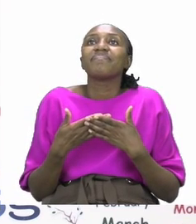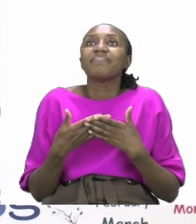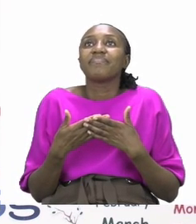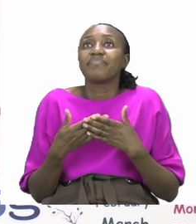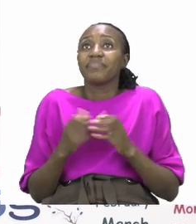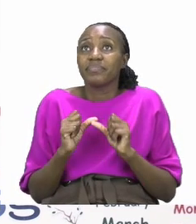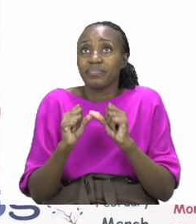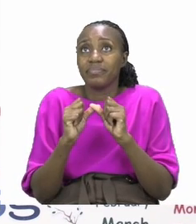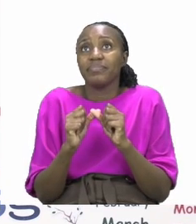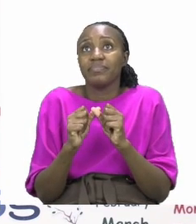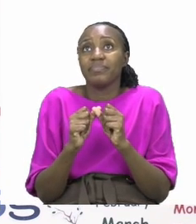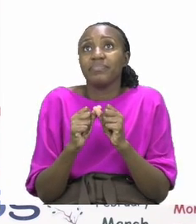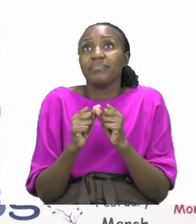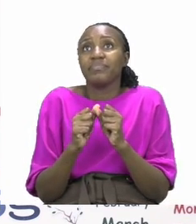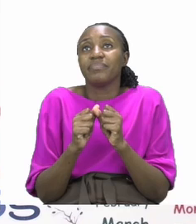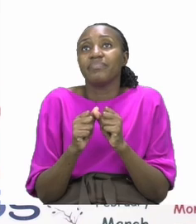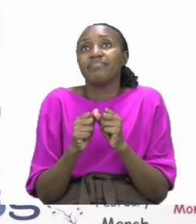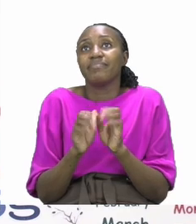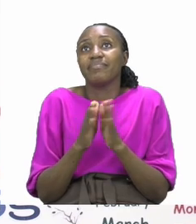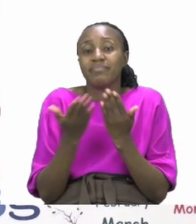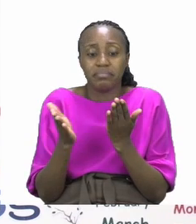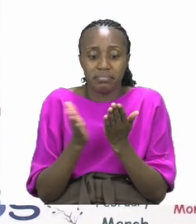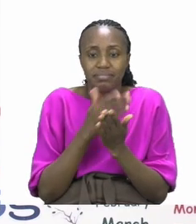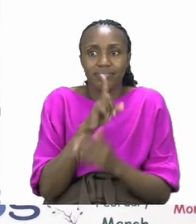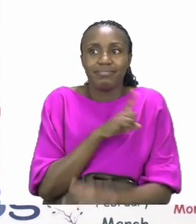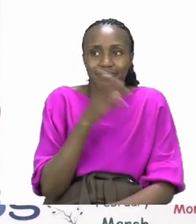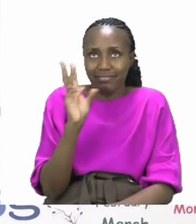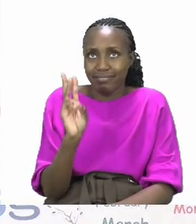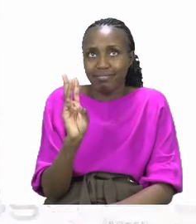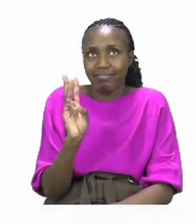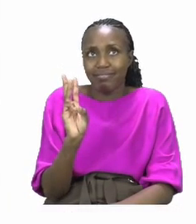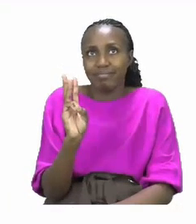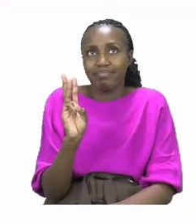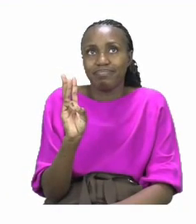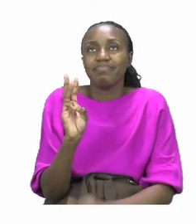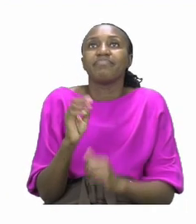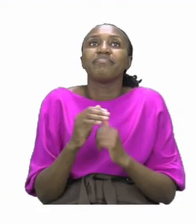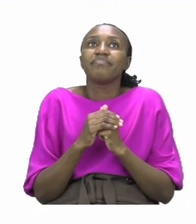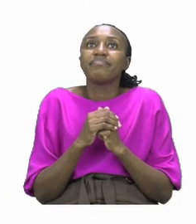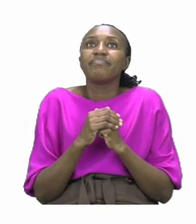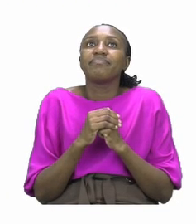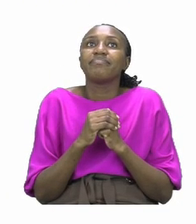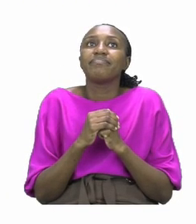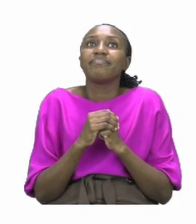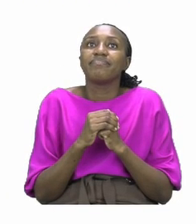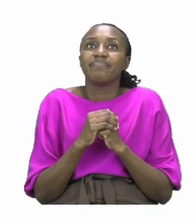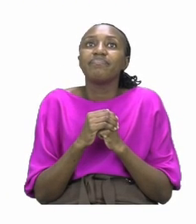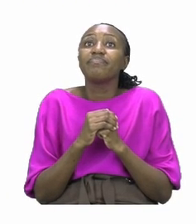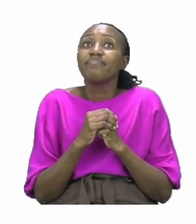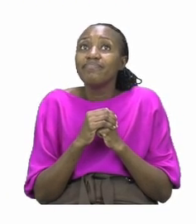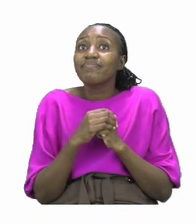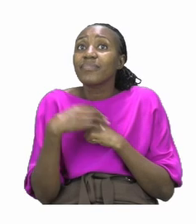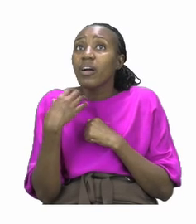can go to the last one for our lesson today. Page 16. On page 16 boys and girls we